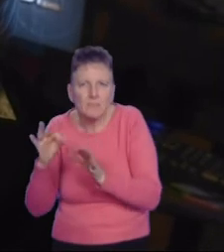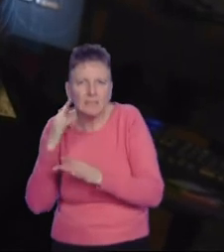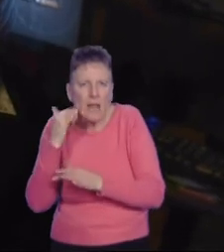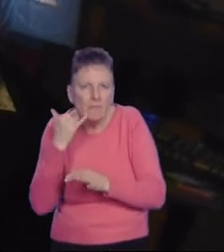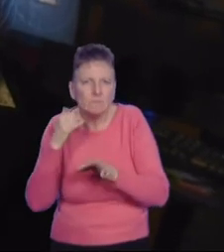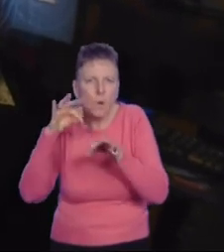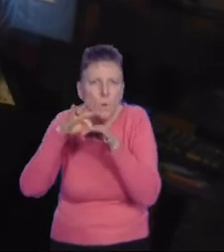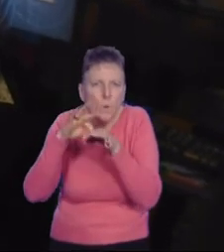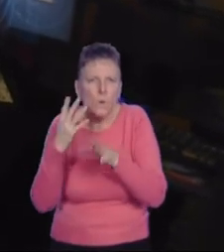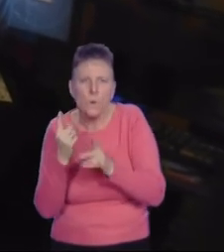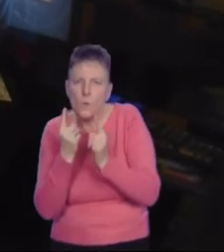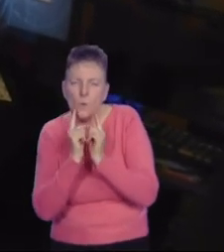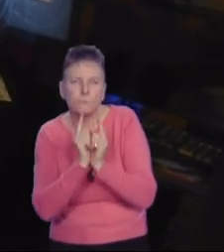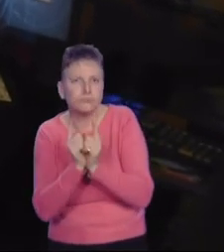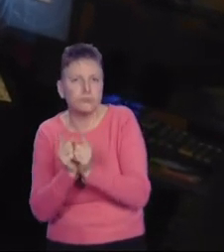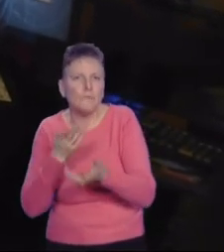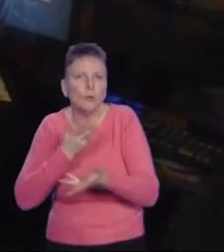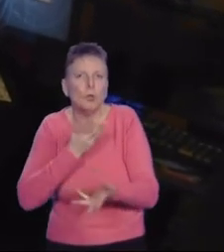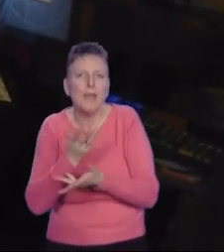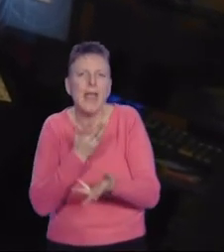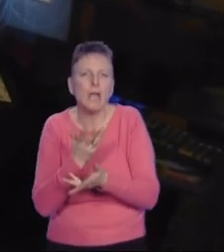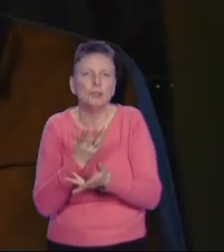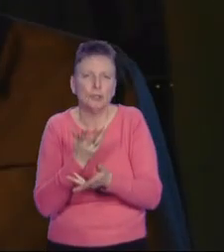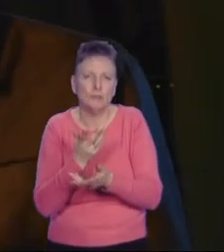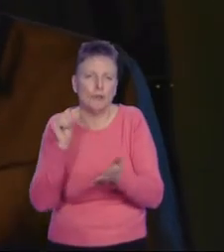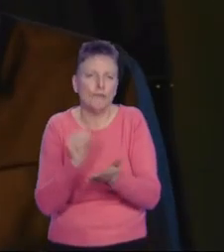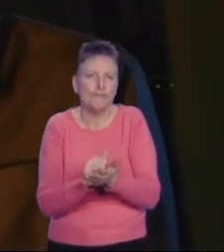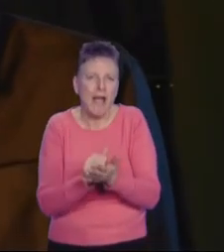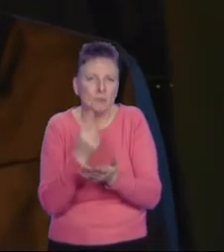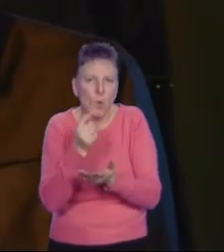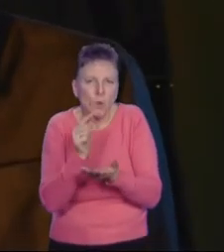right gadgets, phones are open to serious exploitation. If someone has valuable information